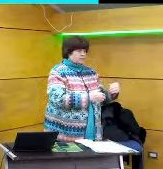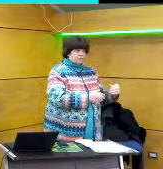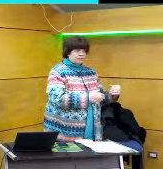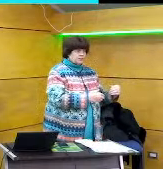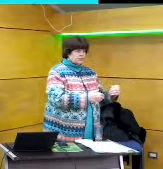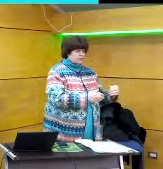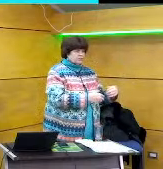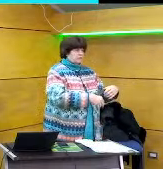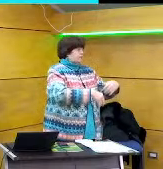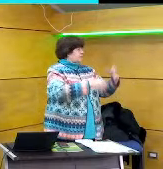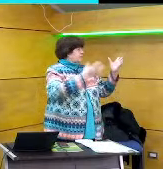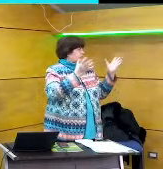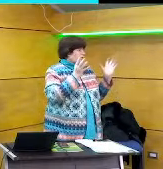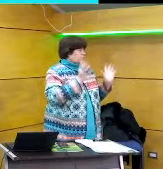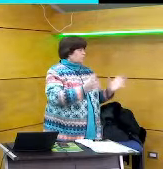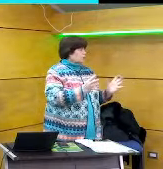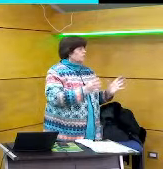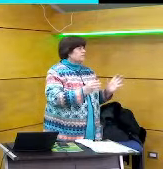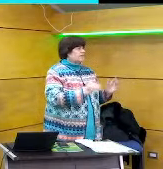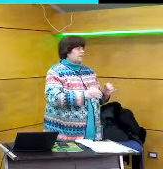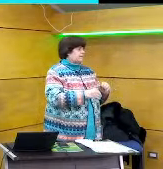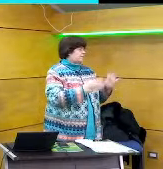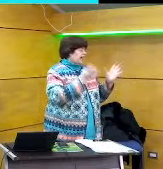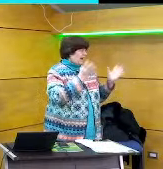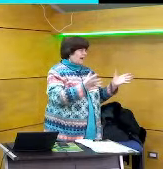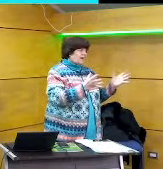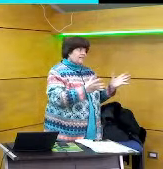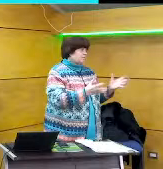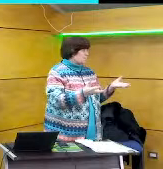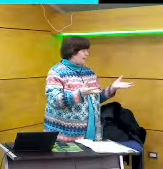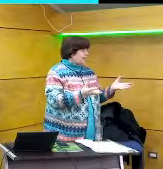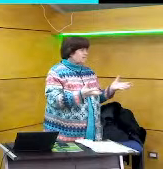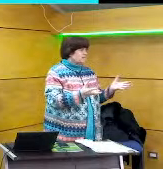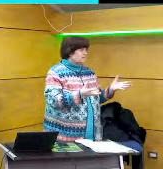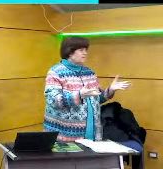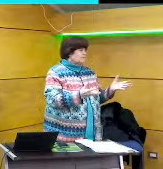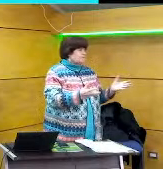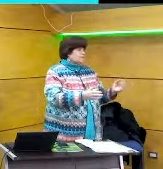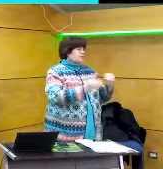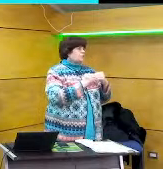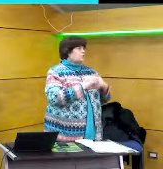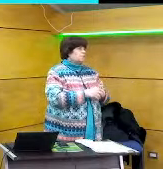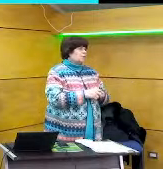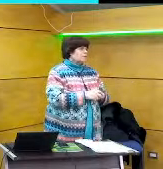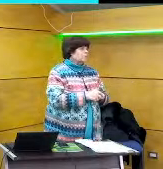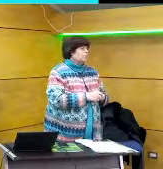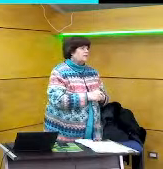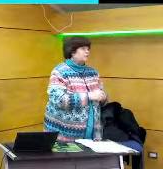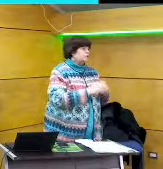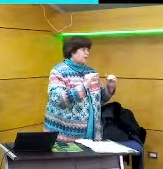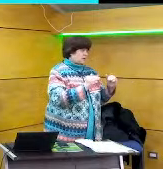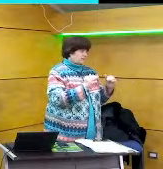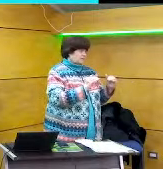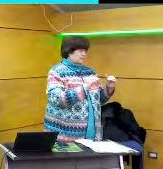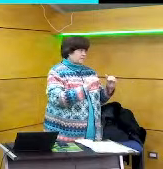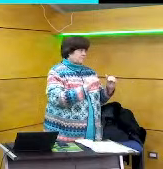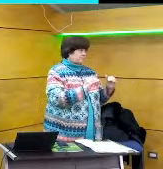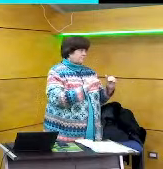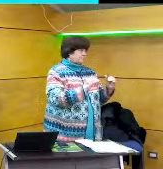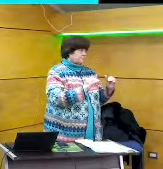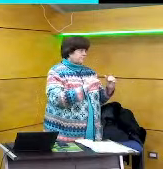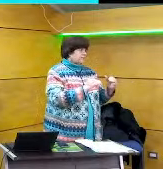that you just finished. They're words that they've had in the past. You don't want to throw any